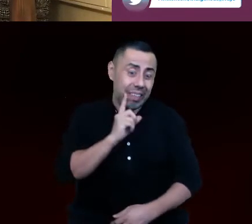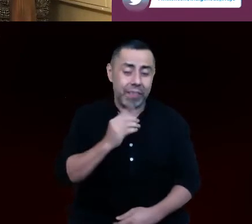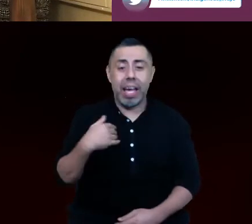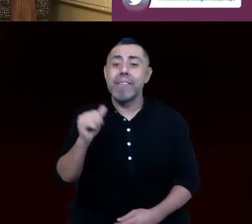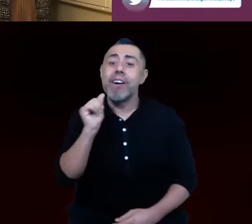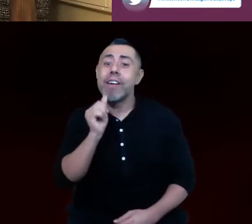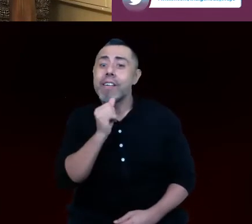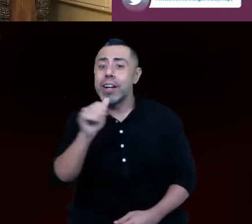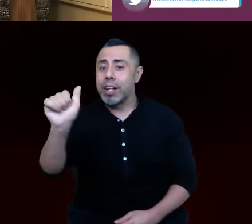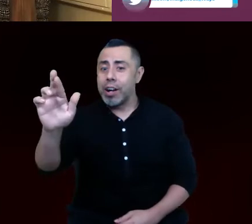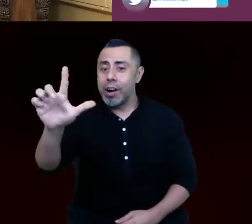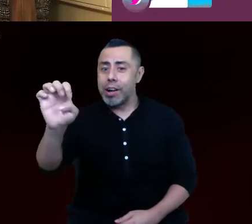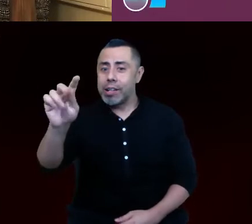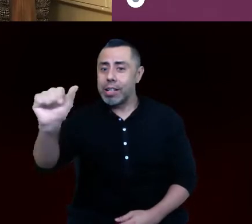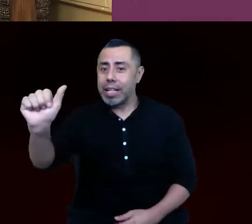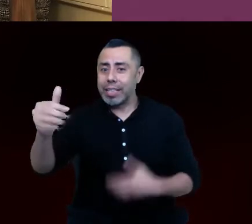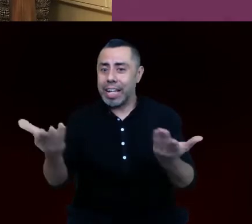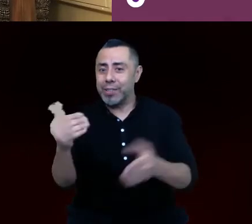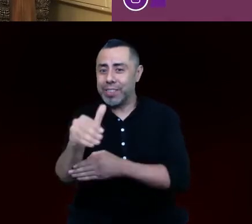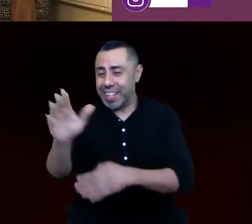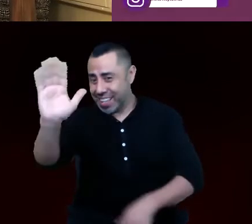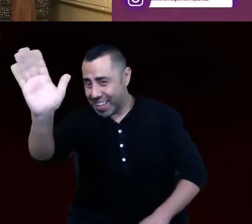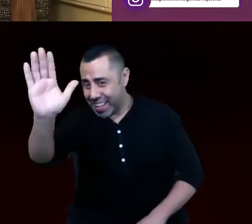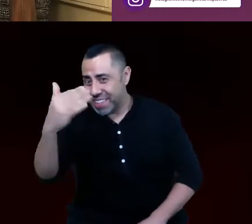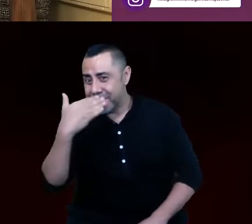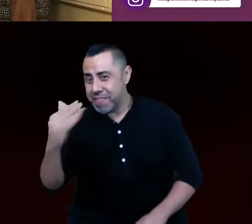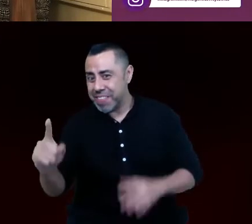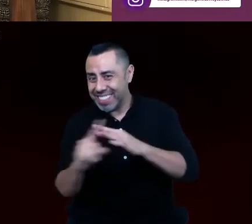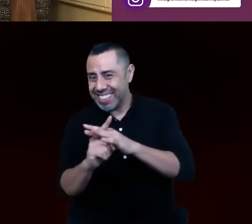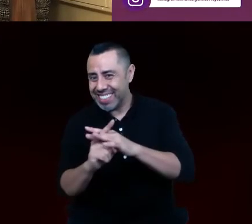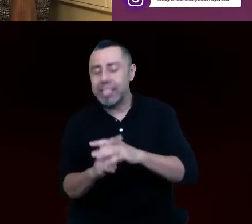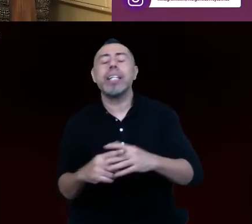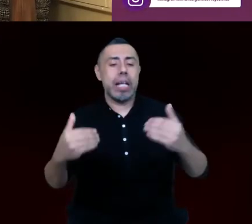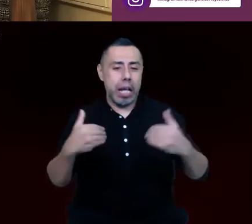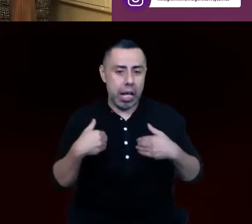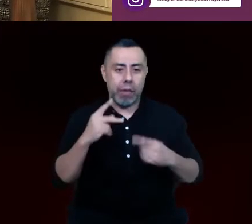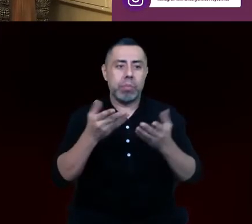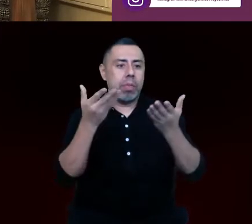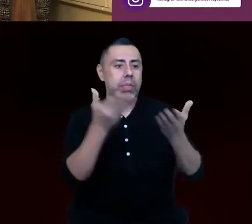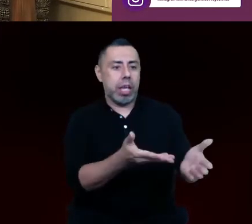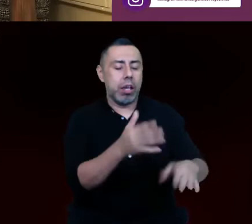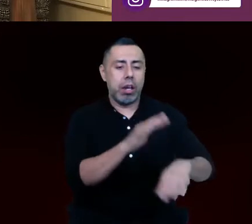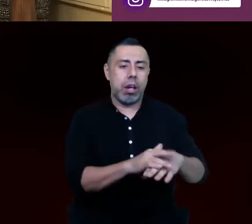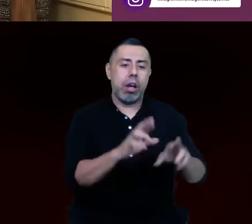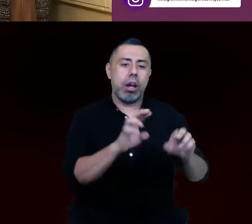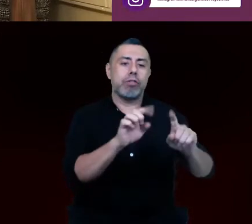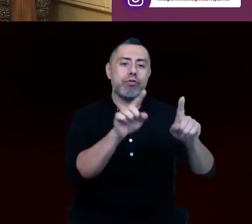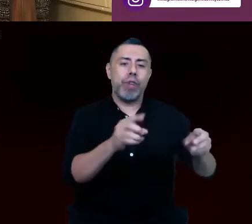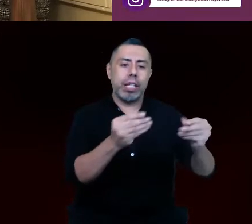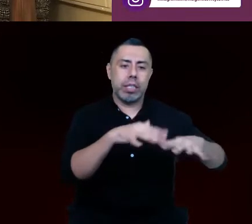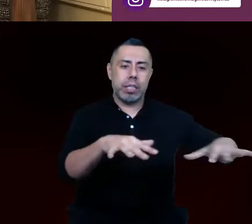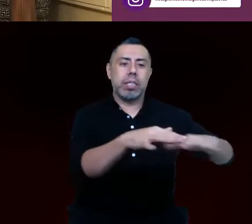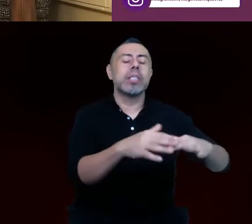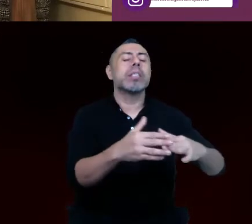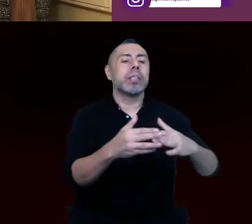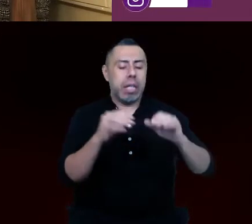Arletta. Thank you for joining us. So we have people on the reservation that are able to take us to where the need is to